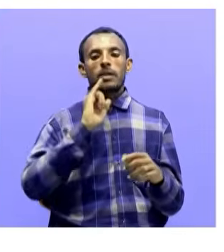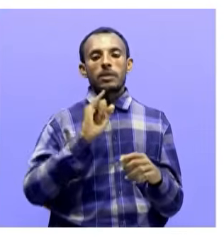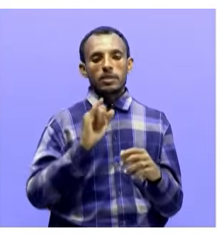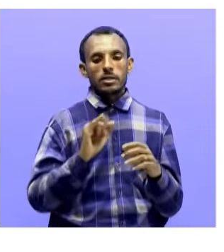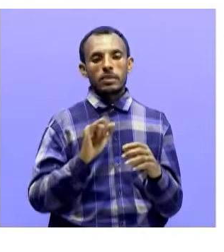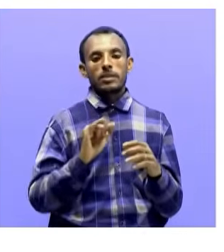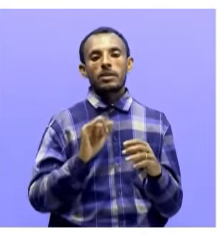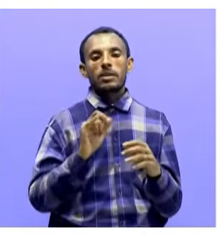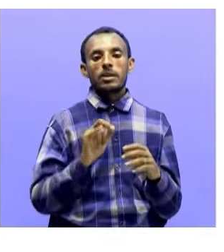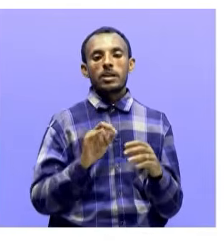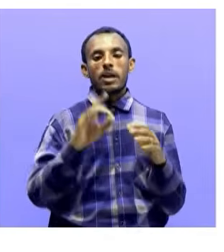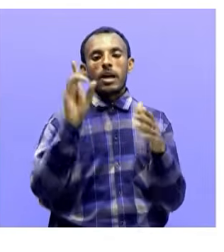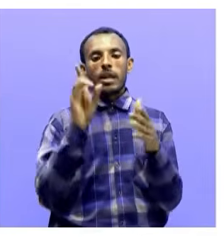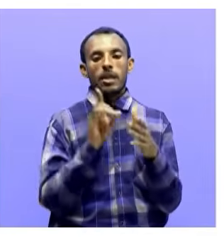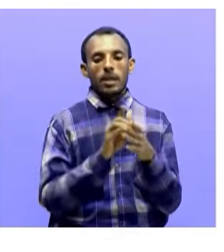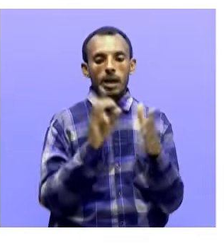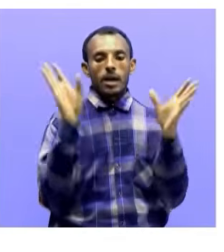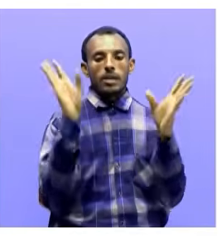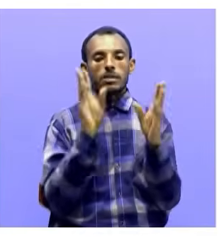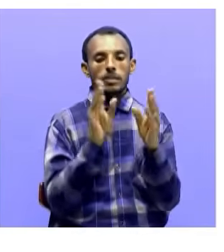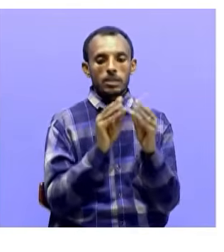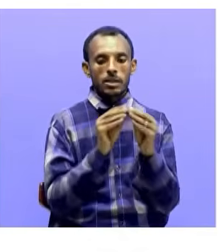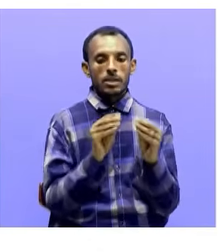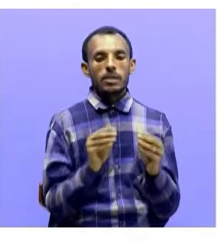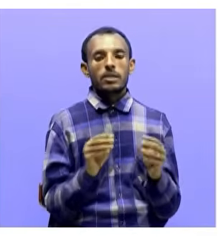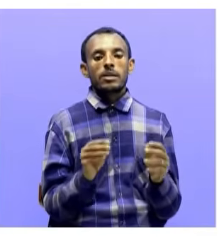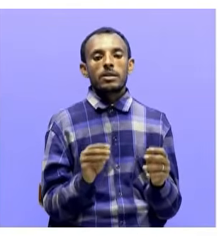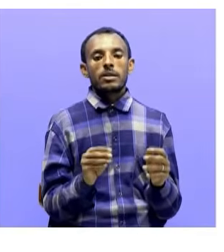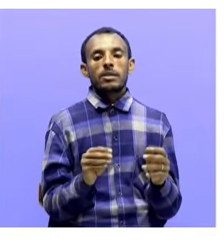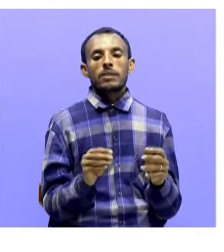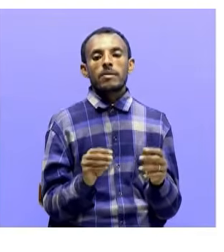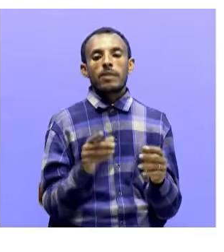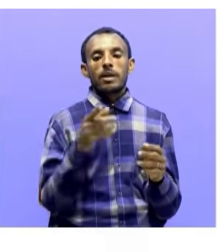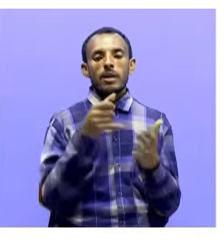data set is the